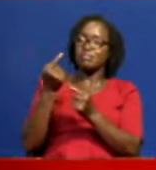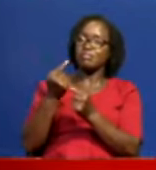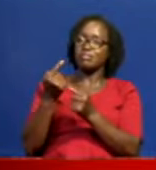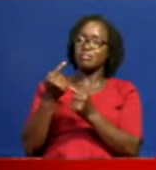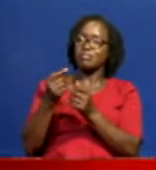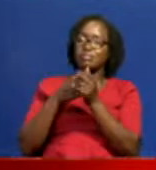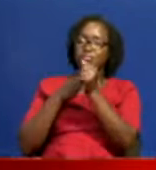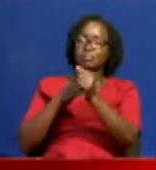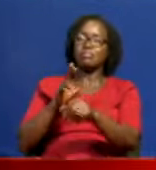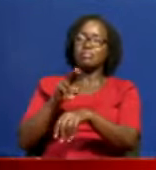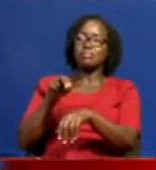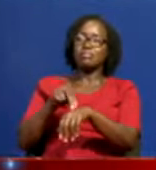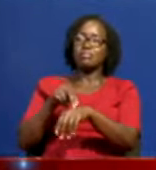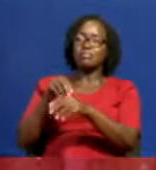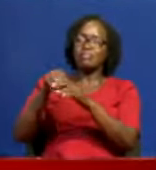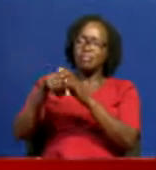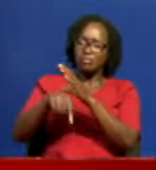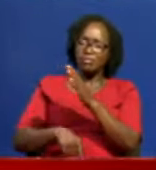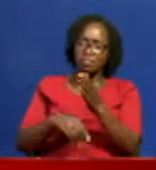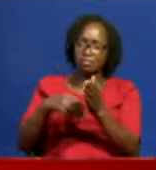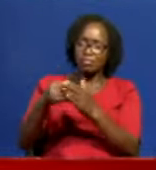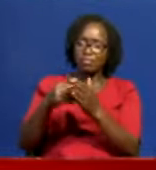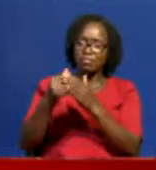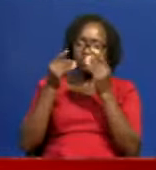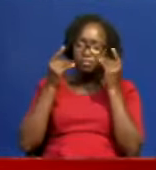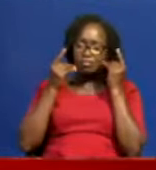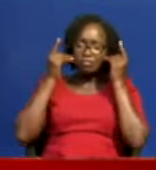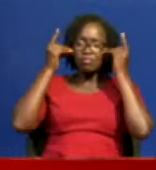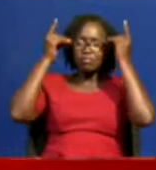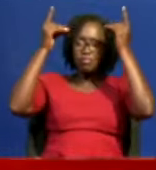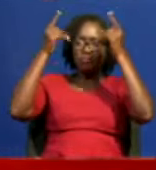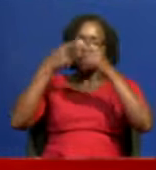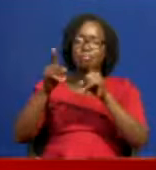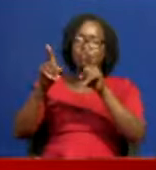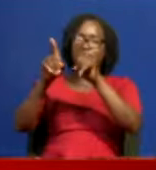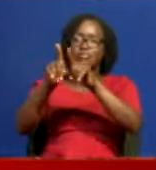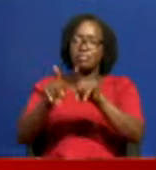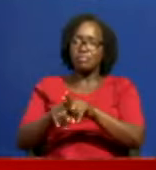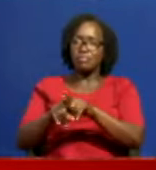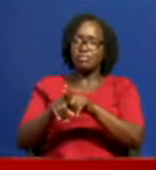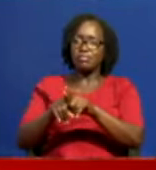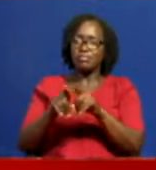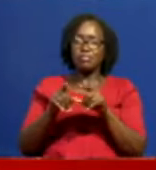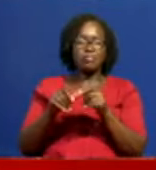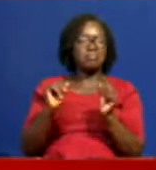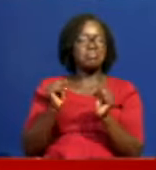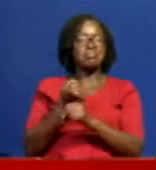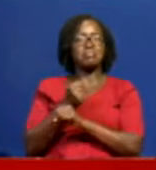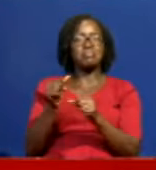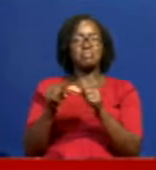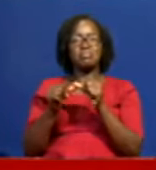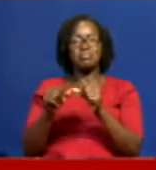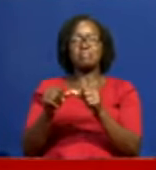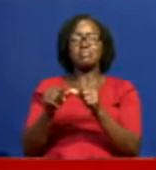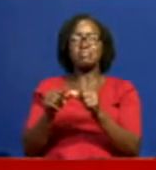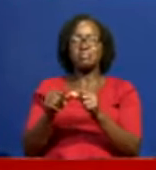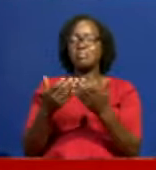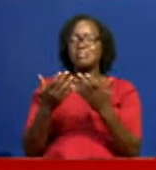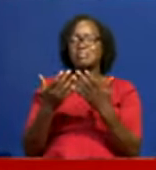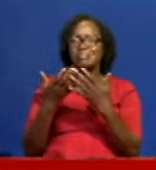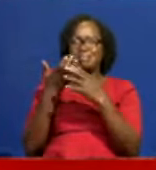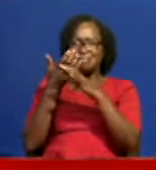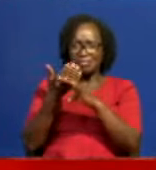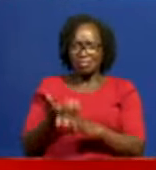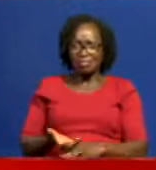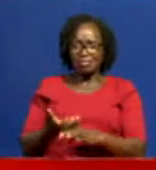our nation into deeper financial distress, but were also unsustainable, opaque, and